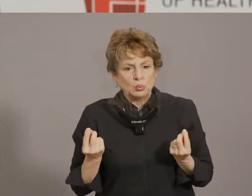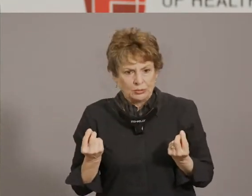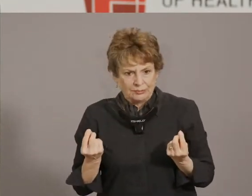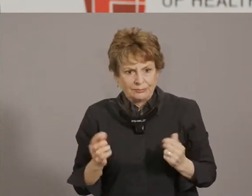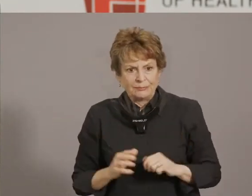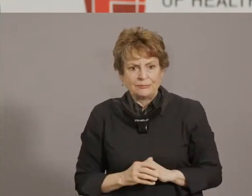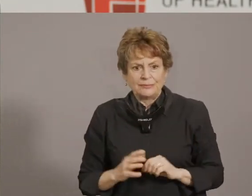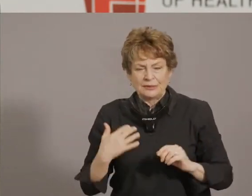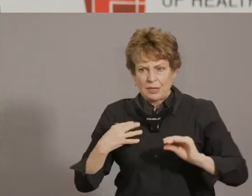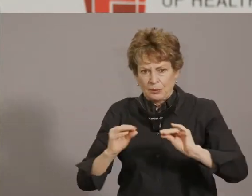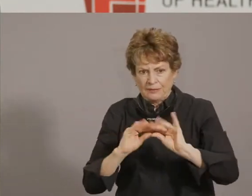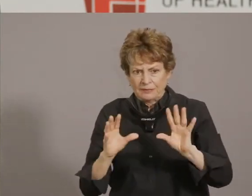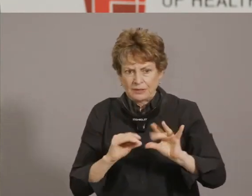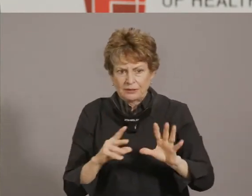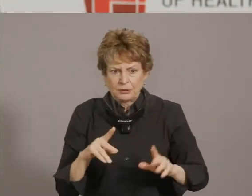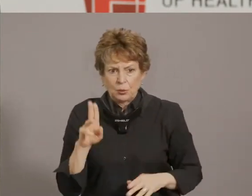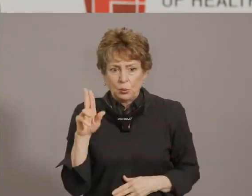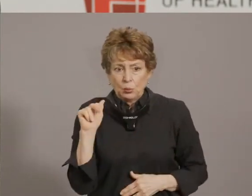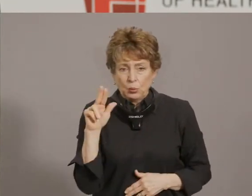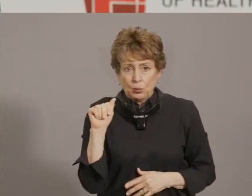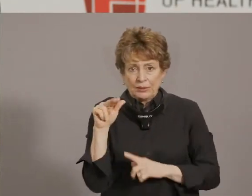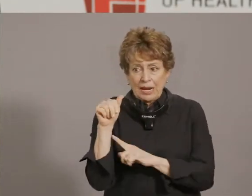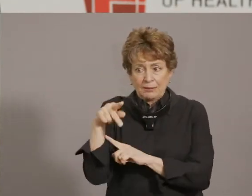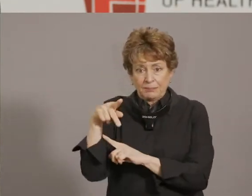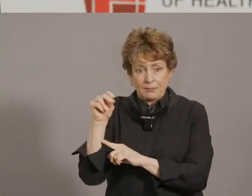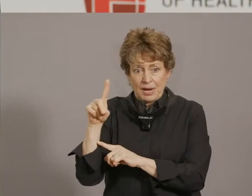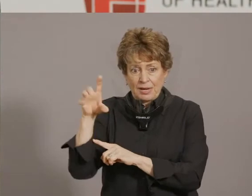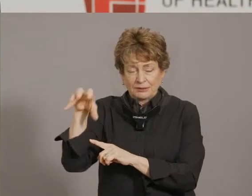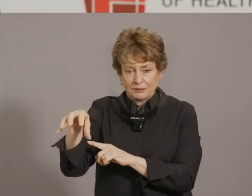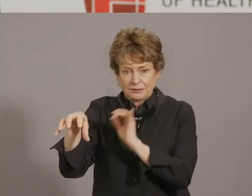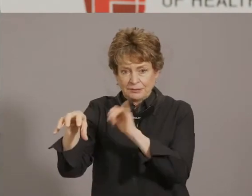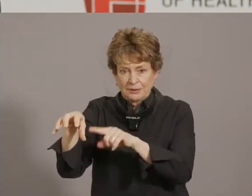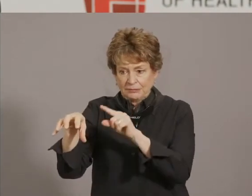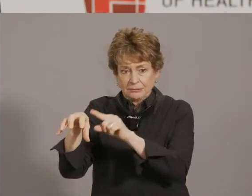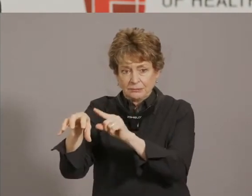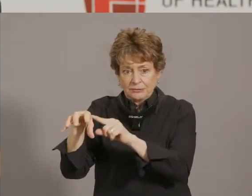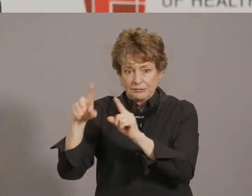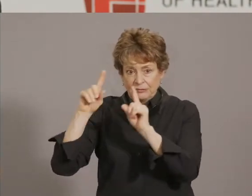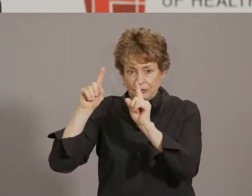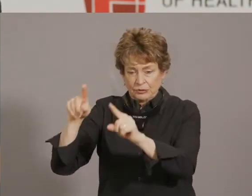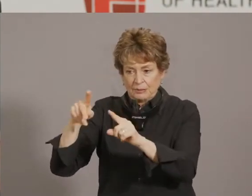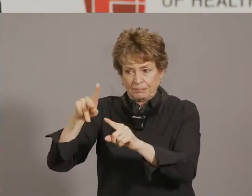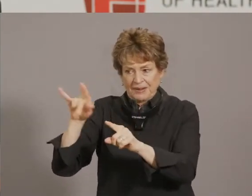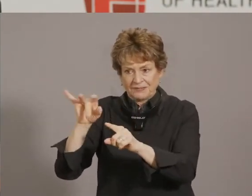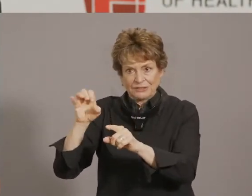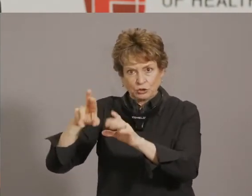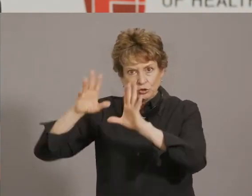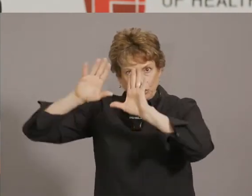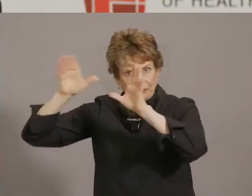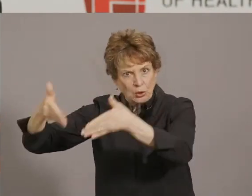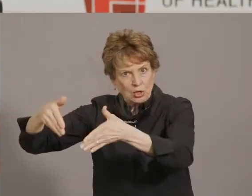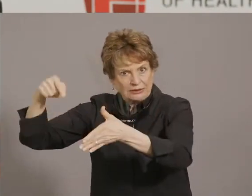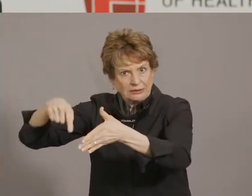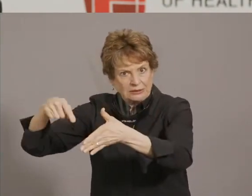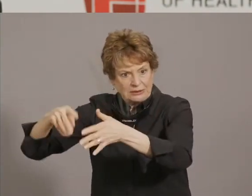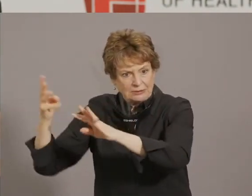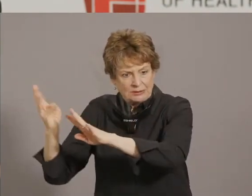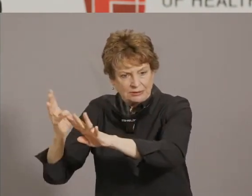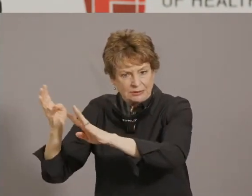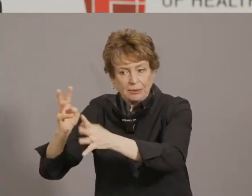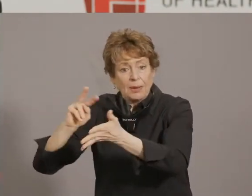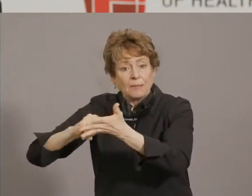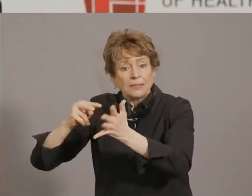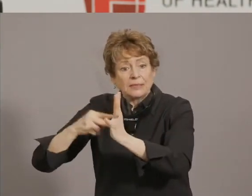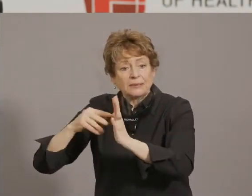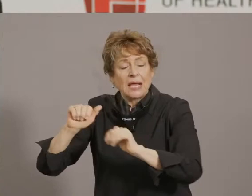A, that was determined to stay a Pfizer pod, so it's actually not taking away from those other communities that were being